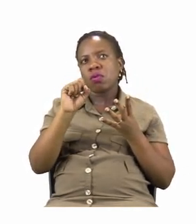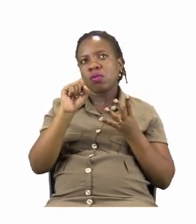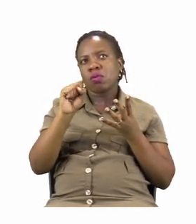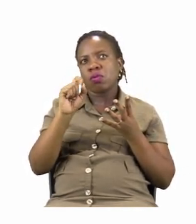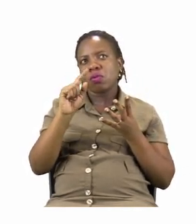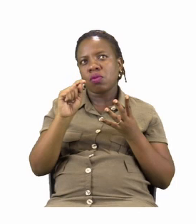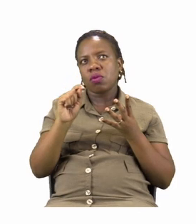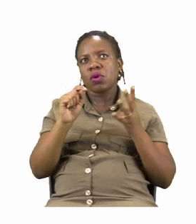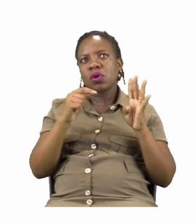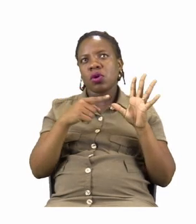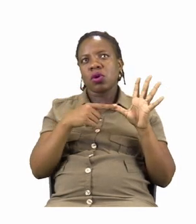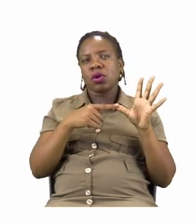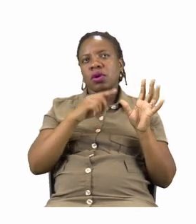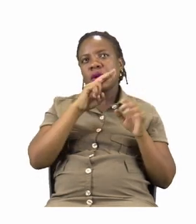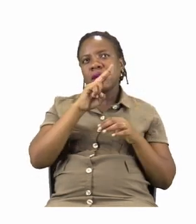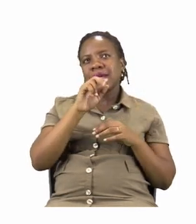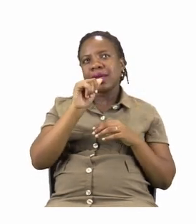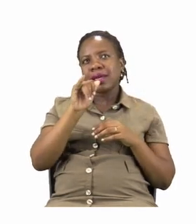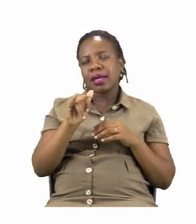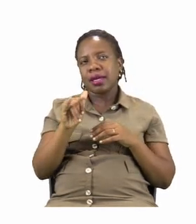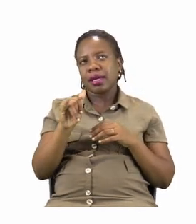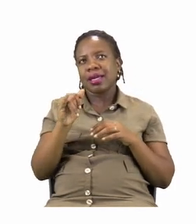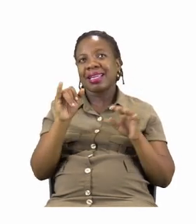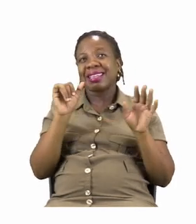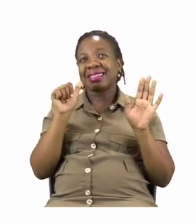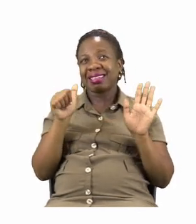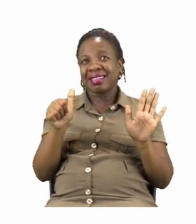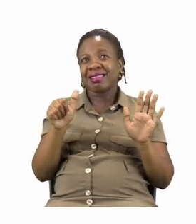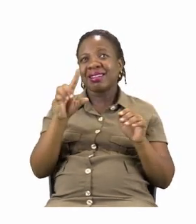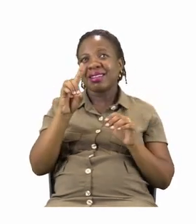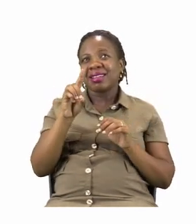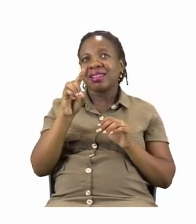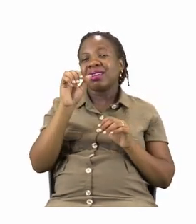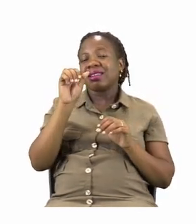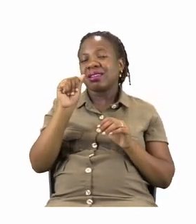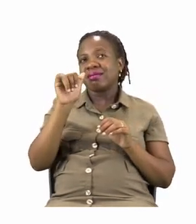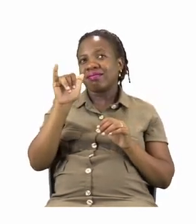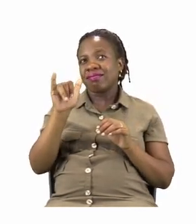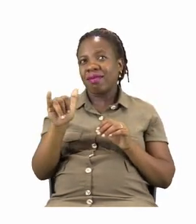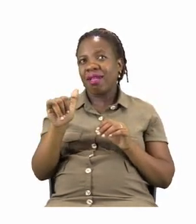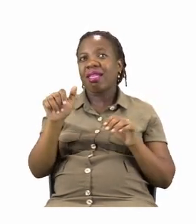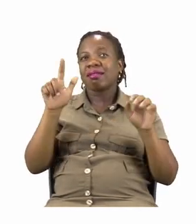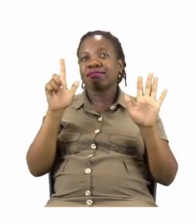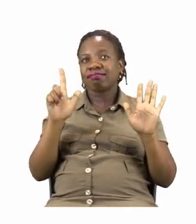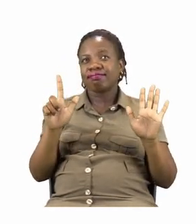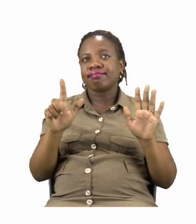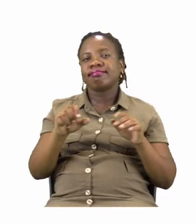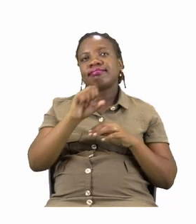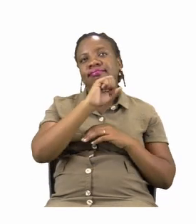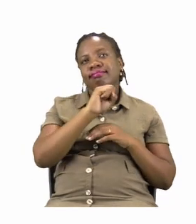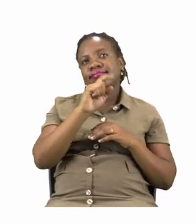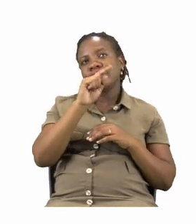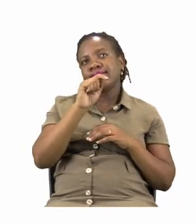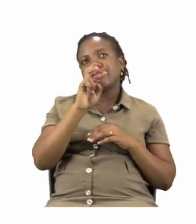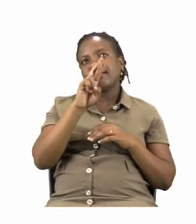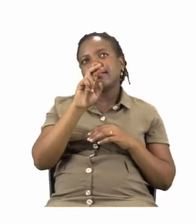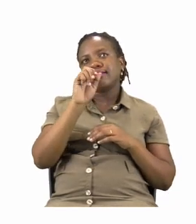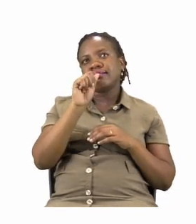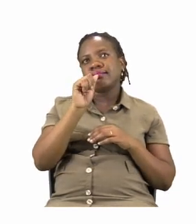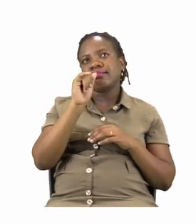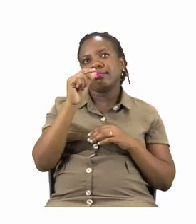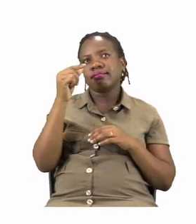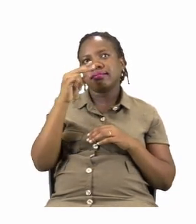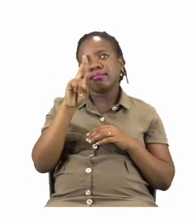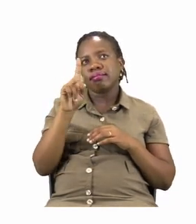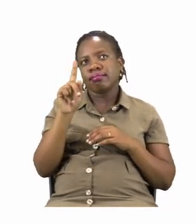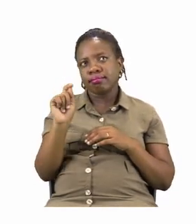and straight. Now you must read the sentence and then you must choose the